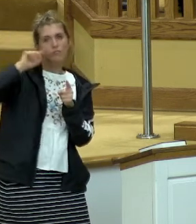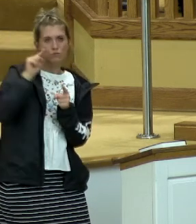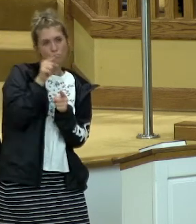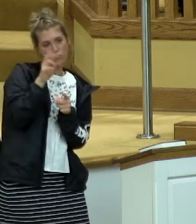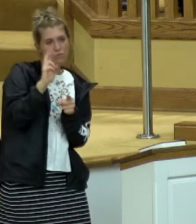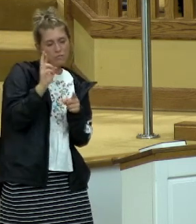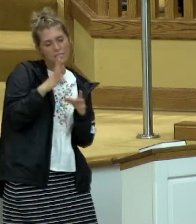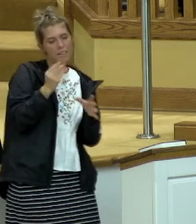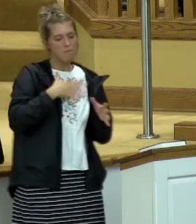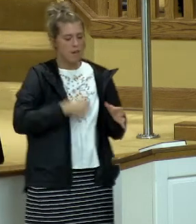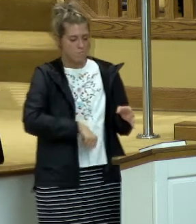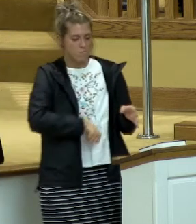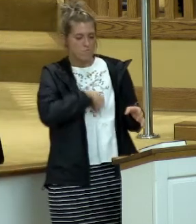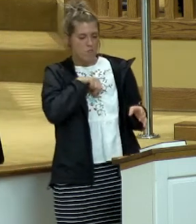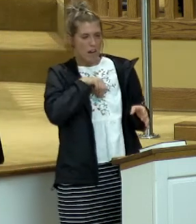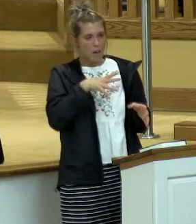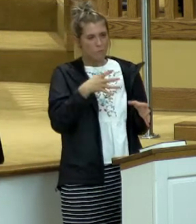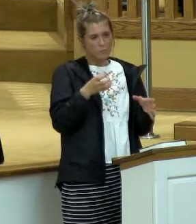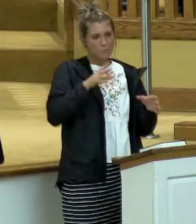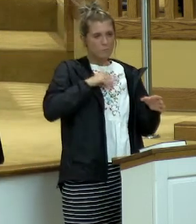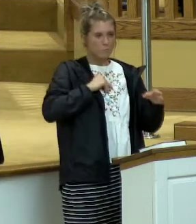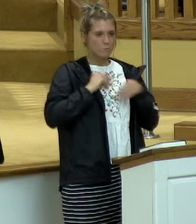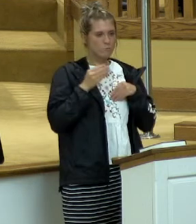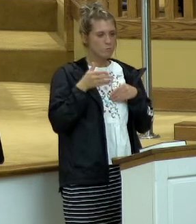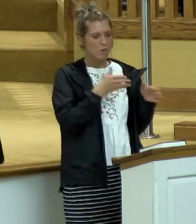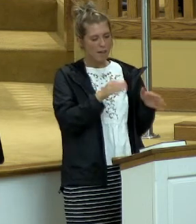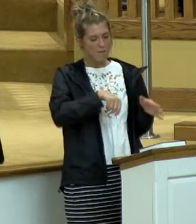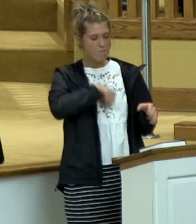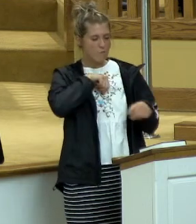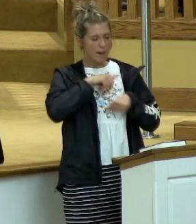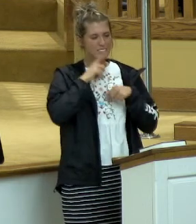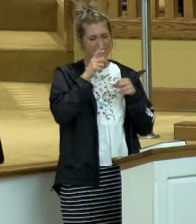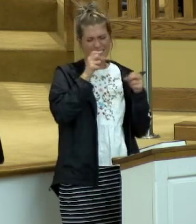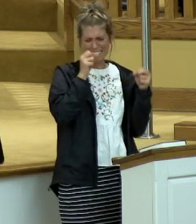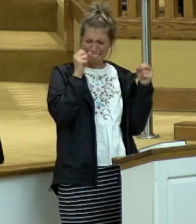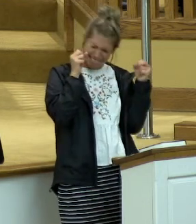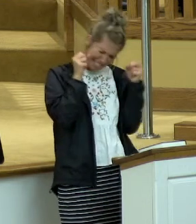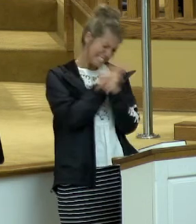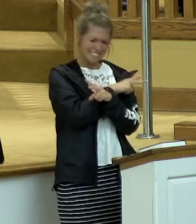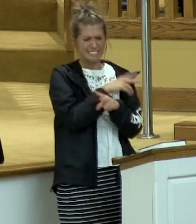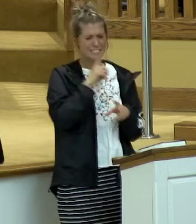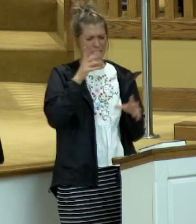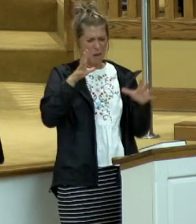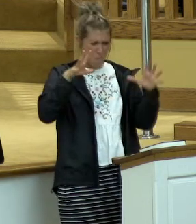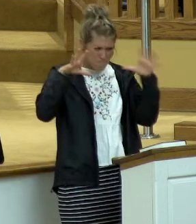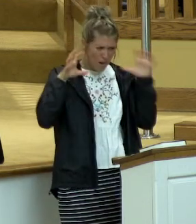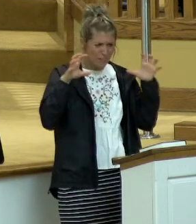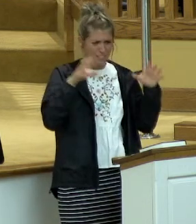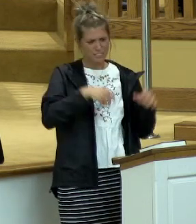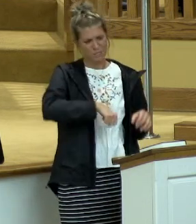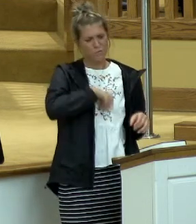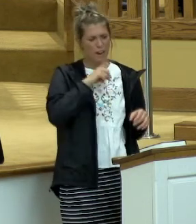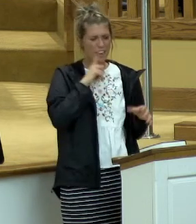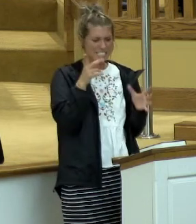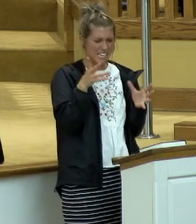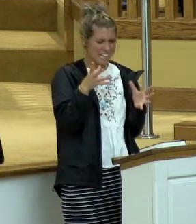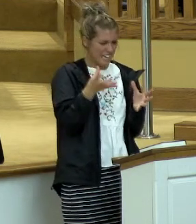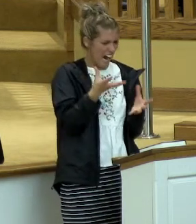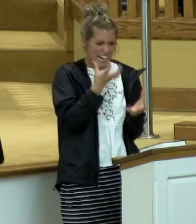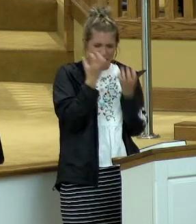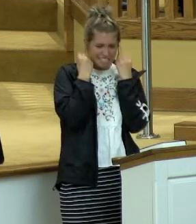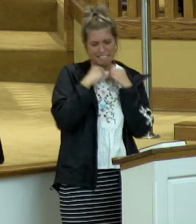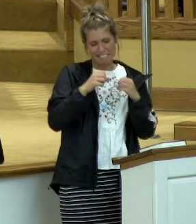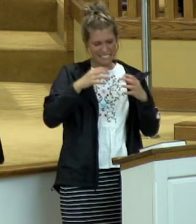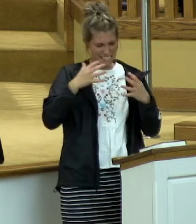you. And my pride wants to get its way. And pride is an ugly animal. Pride is a monster. Pride is a